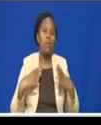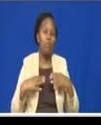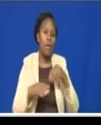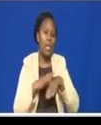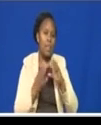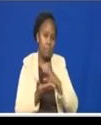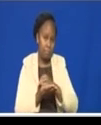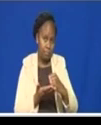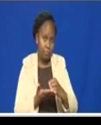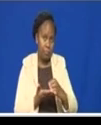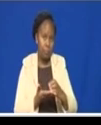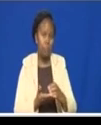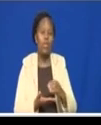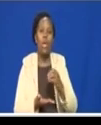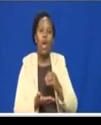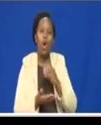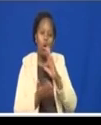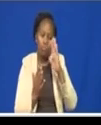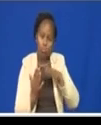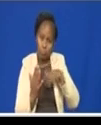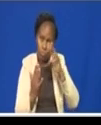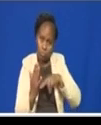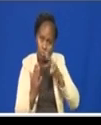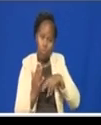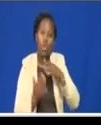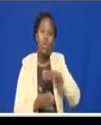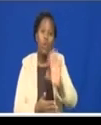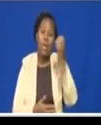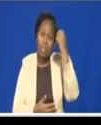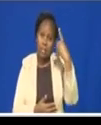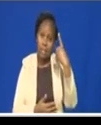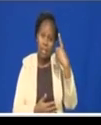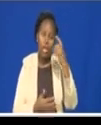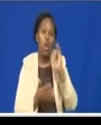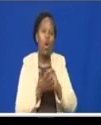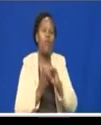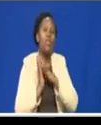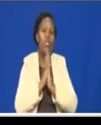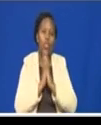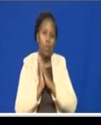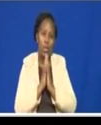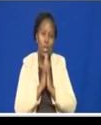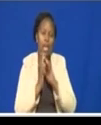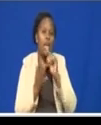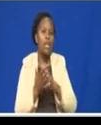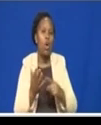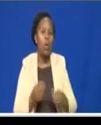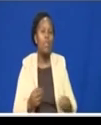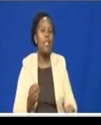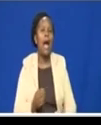text. Comprehension, your understanding of the story and the events as